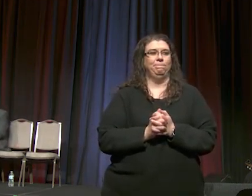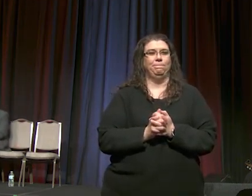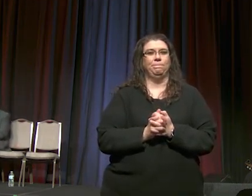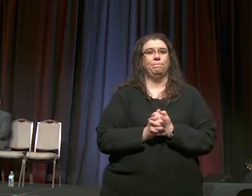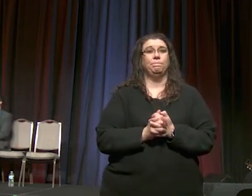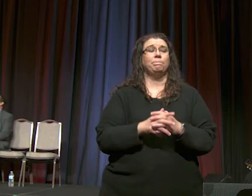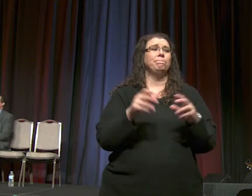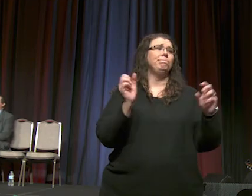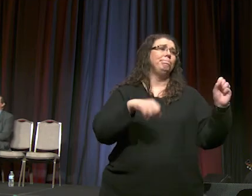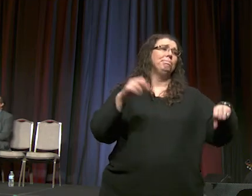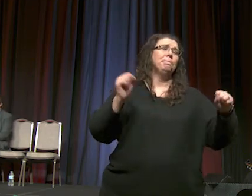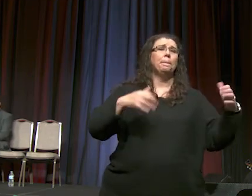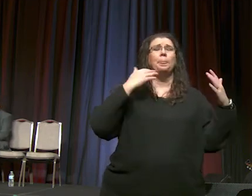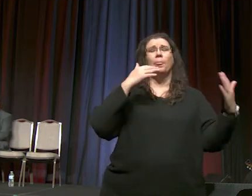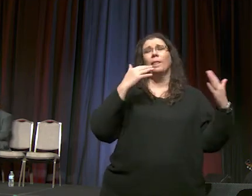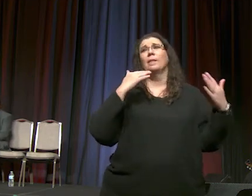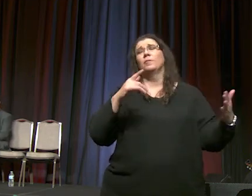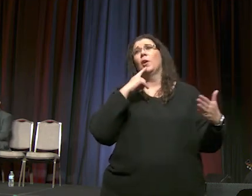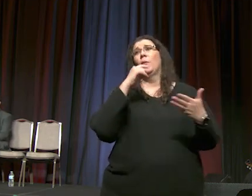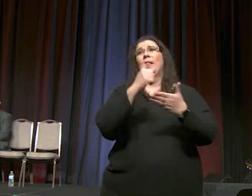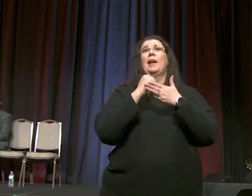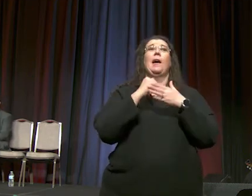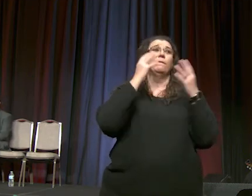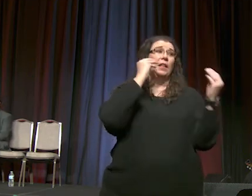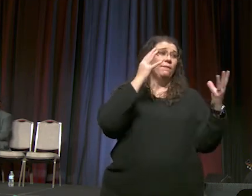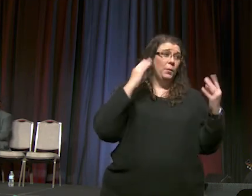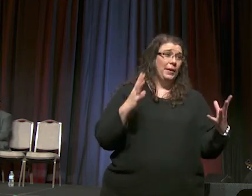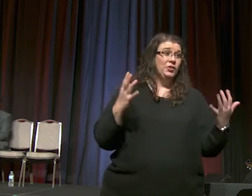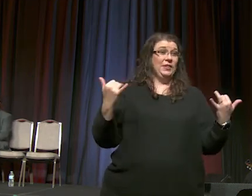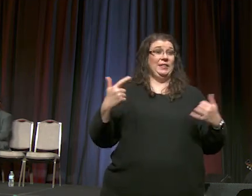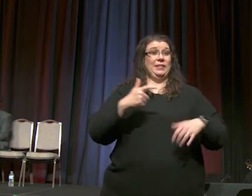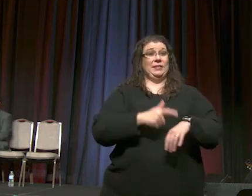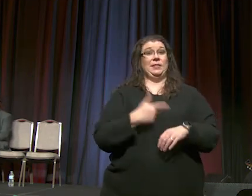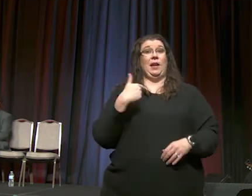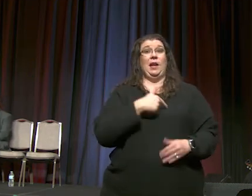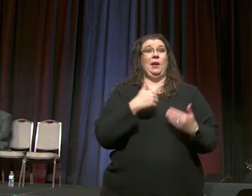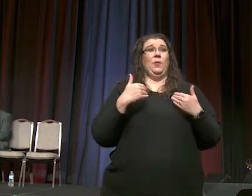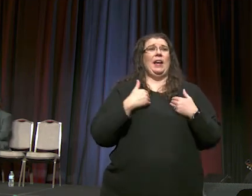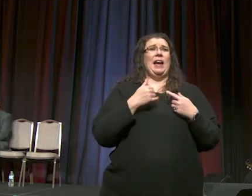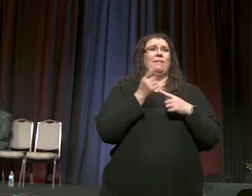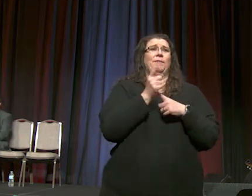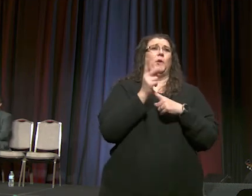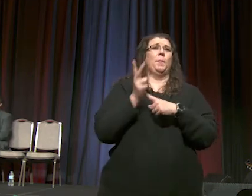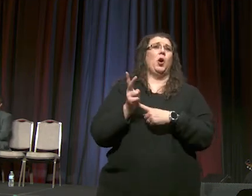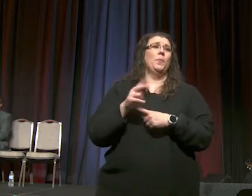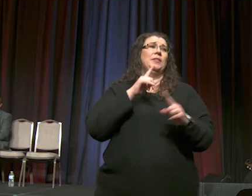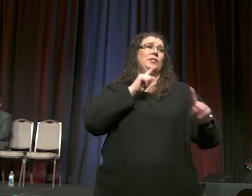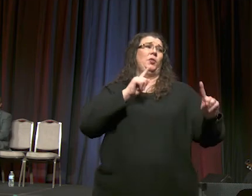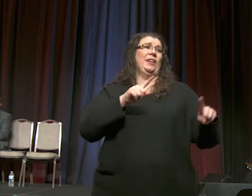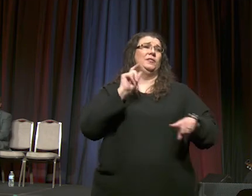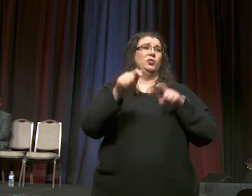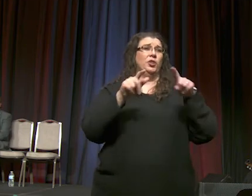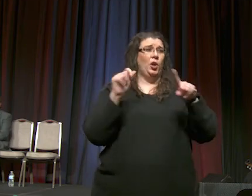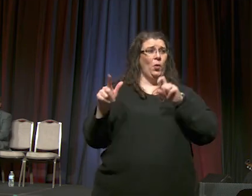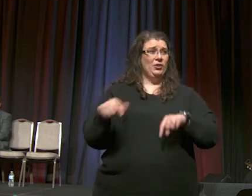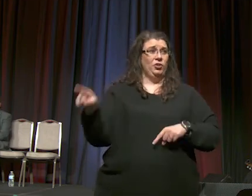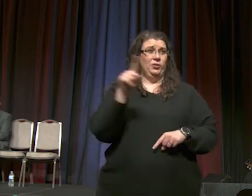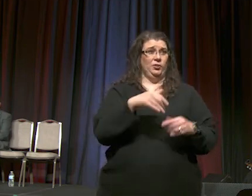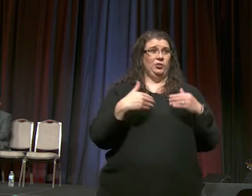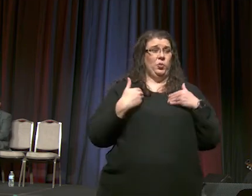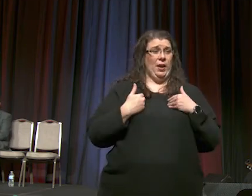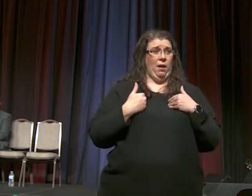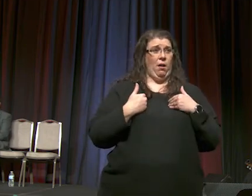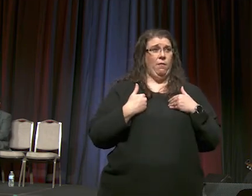Yes, thank you all for very helpful information. At this time, we have just a few moments to answer any questions you might